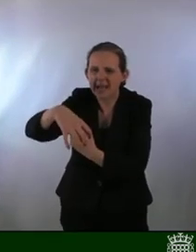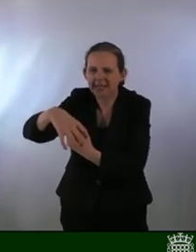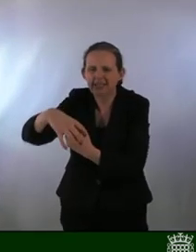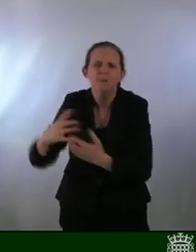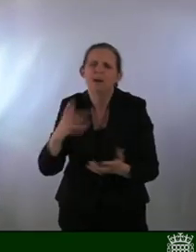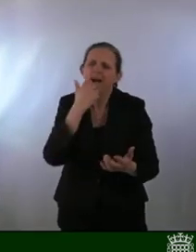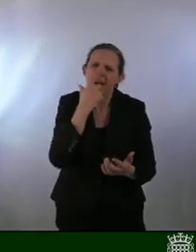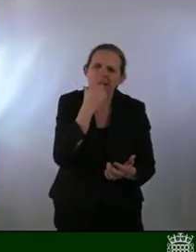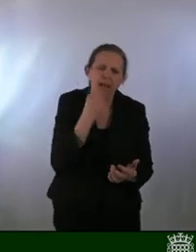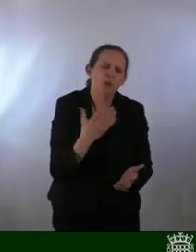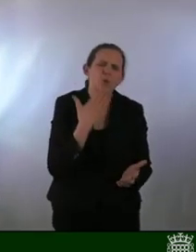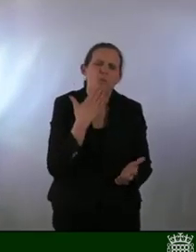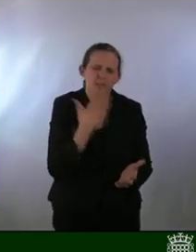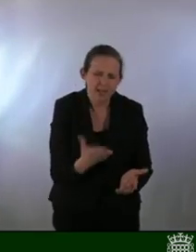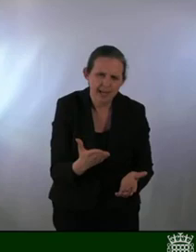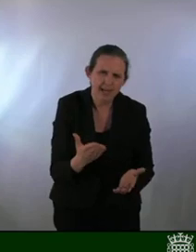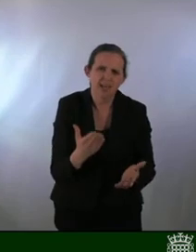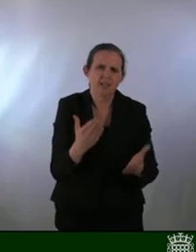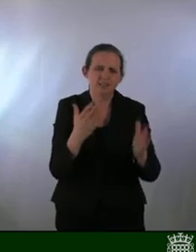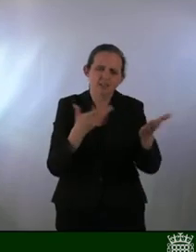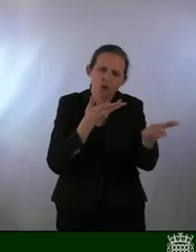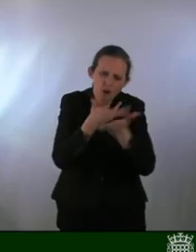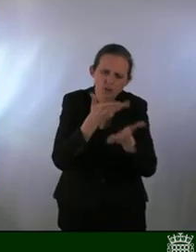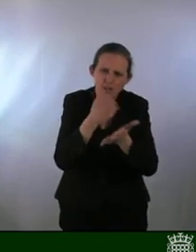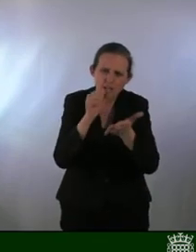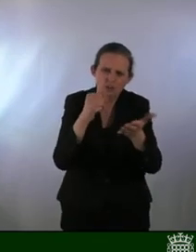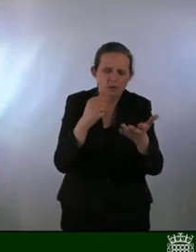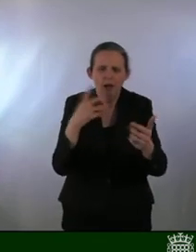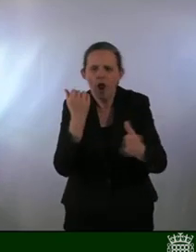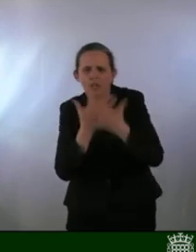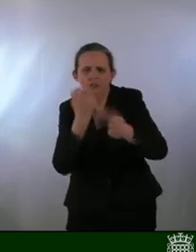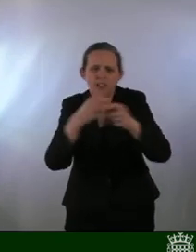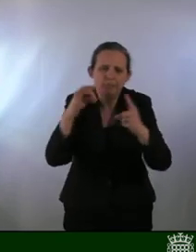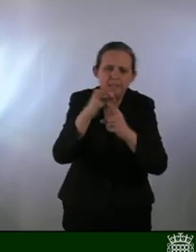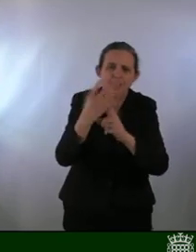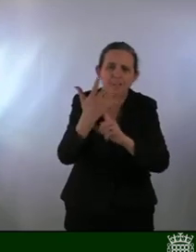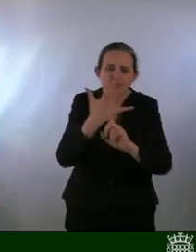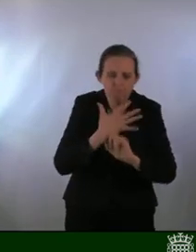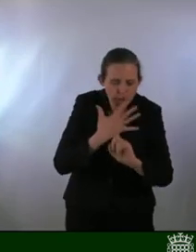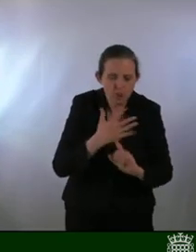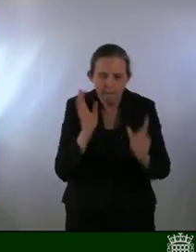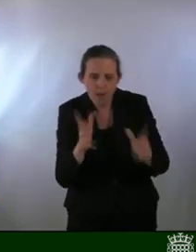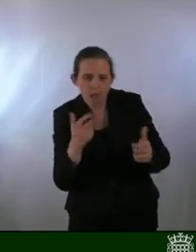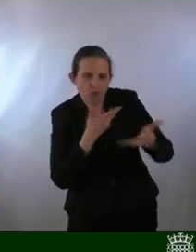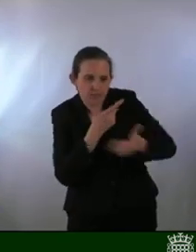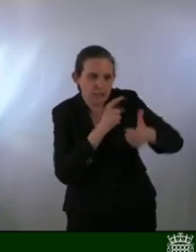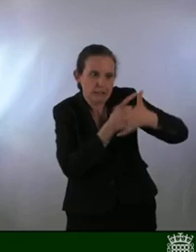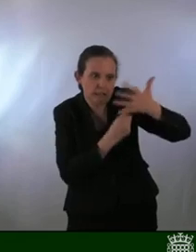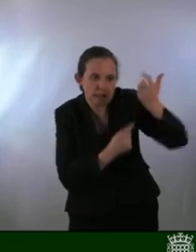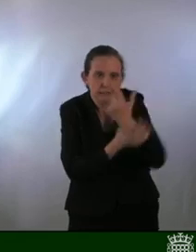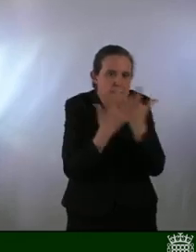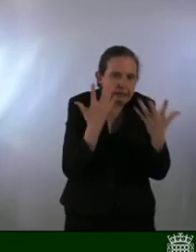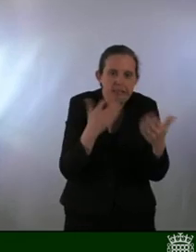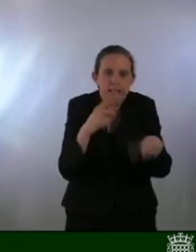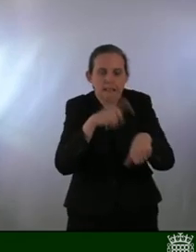culture that makes them terrified to perform a number of consultations in a set amount of time? And also get rid of the quaff appraisals,